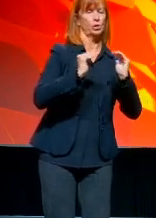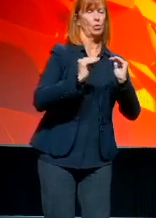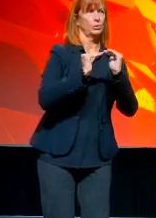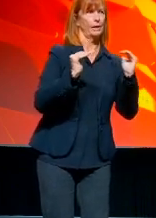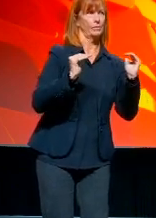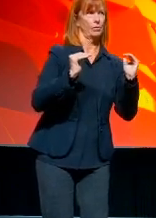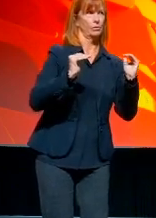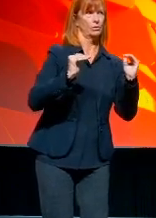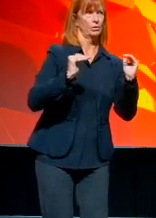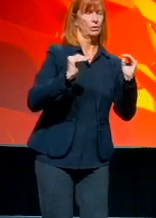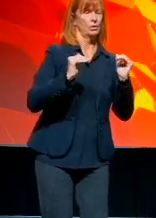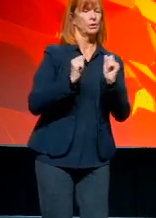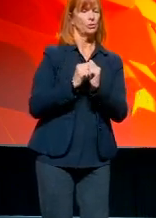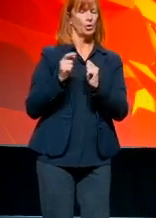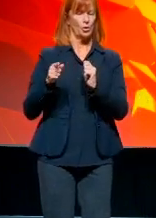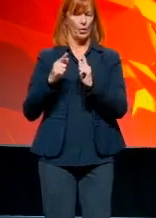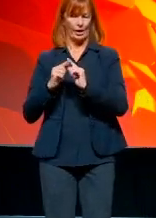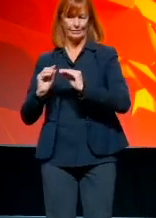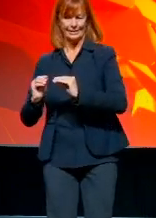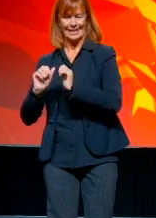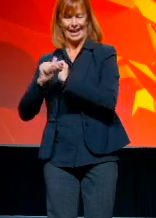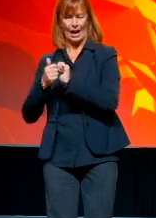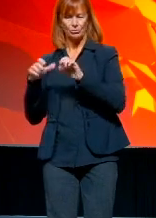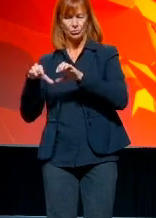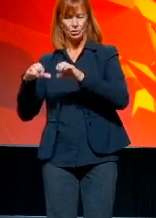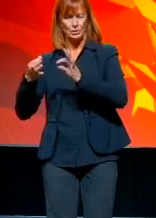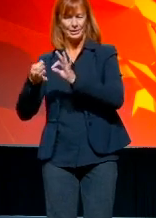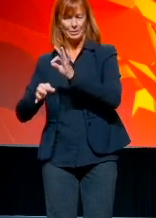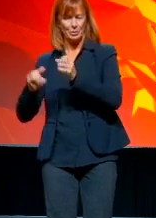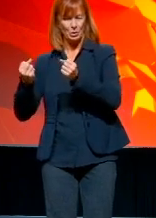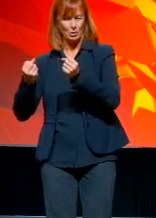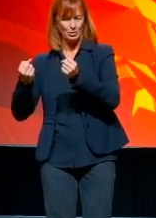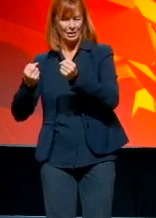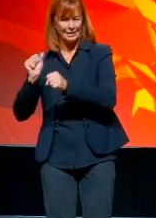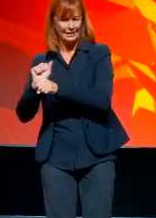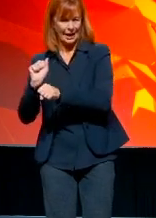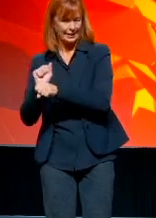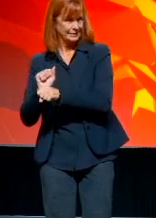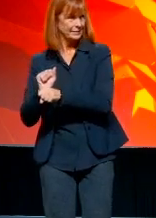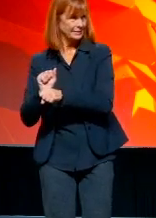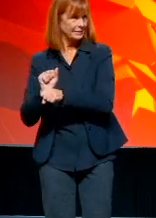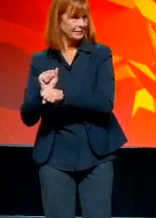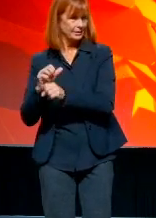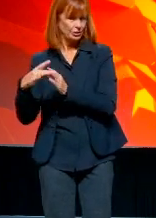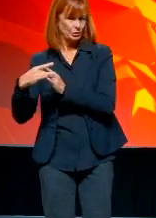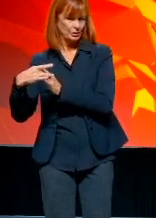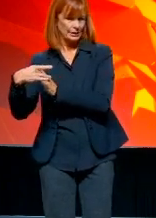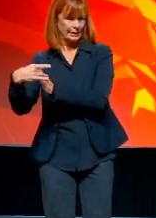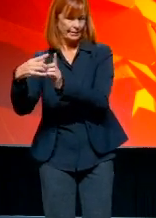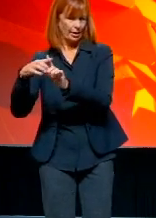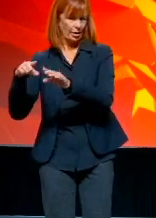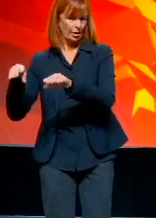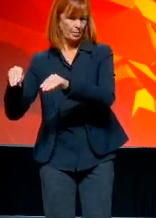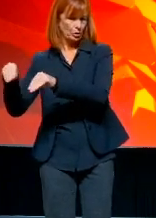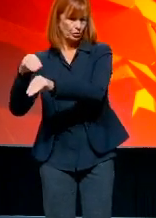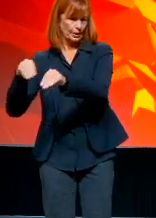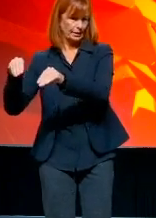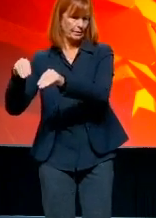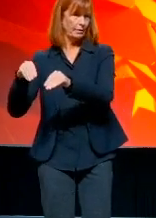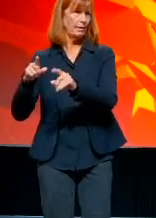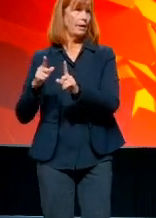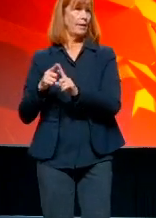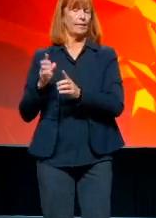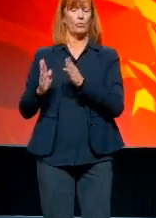to actually learn how to perform tasks like by driving the motion of the robot. So the robotic foundation model will inherit all the